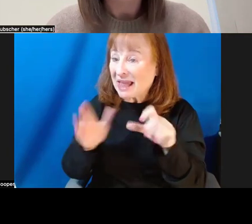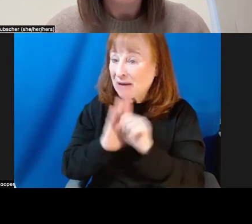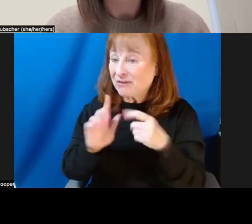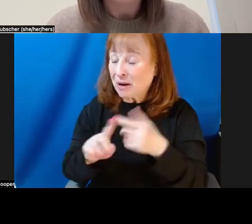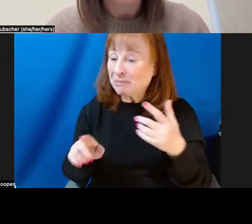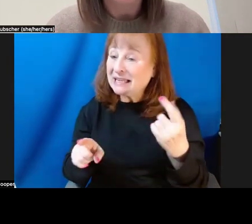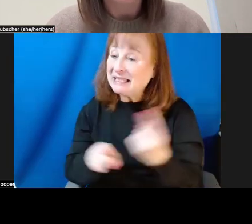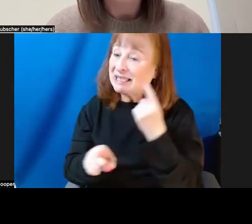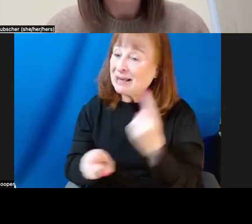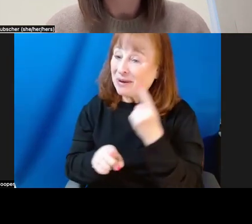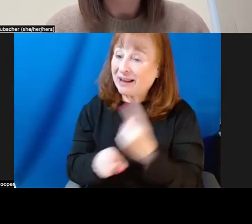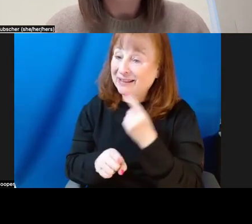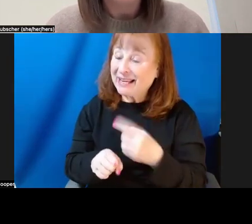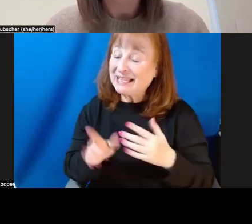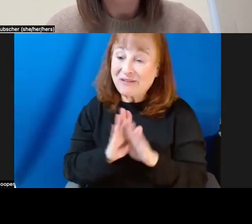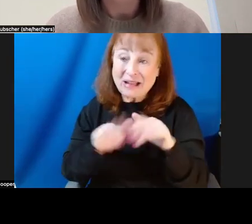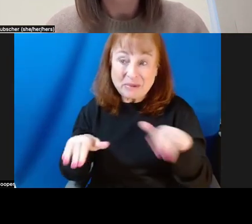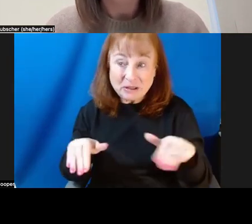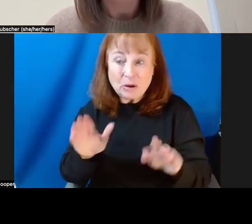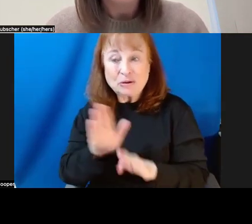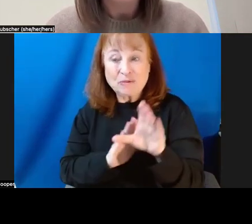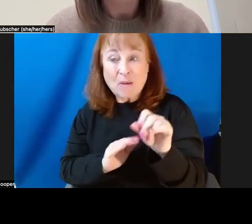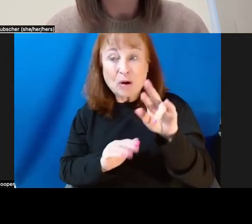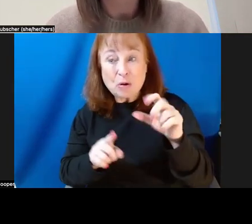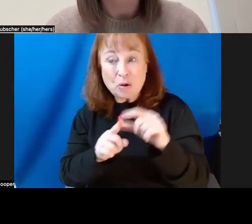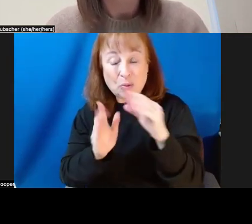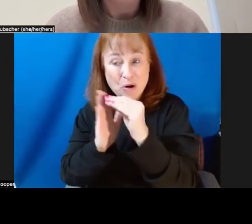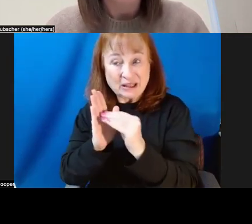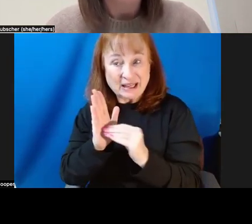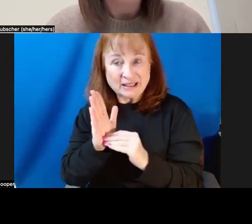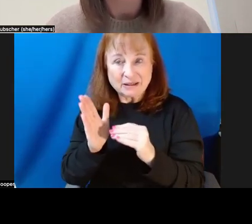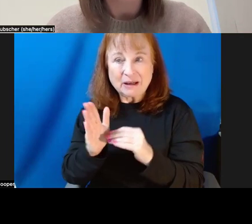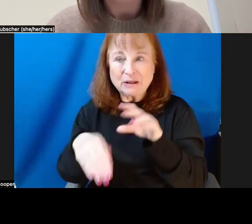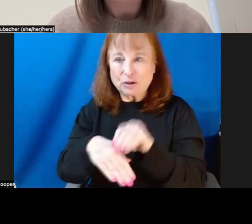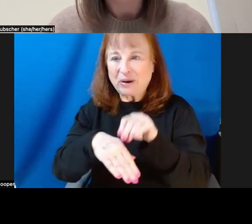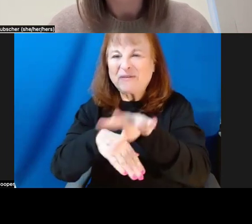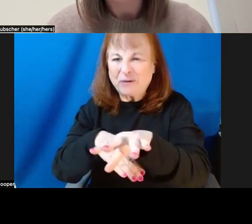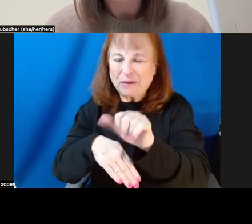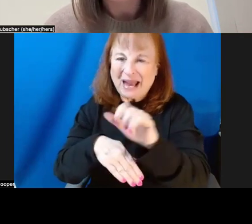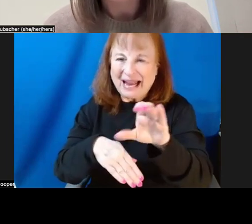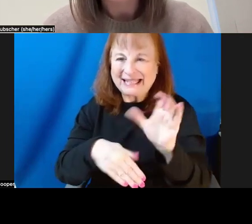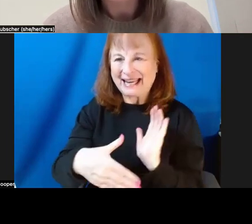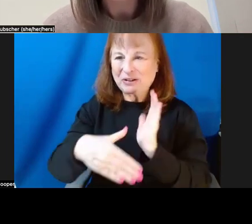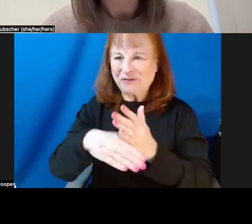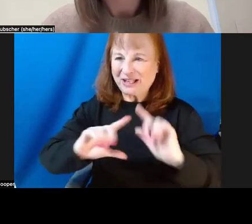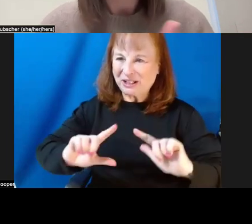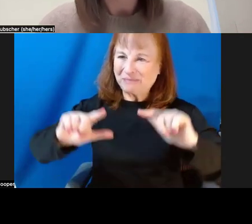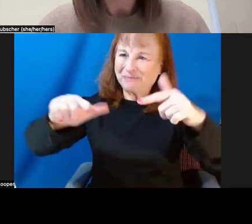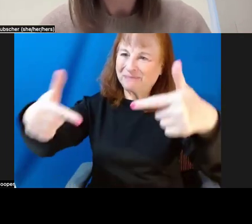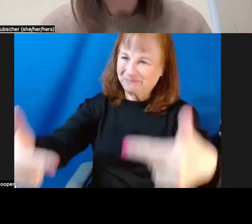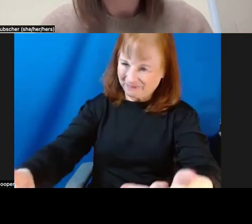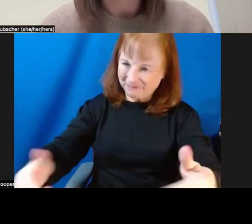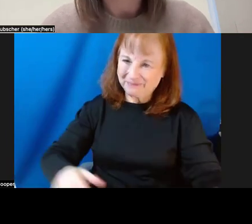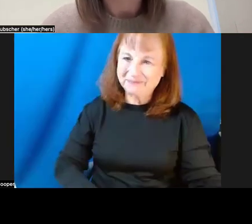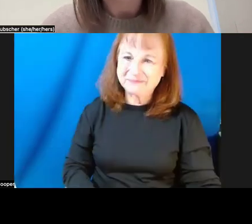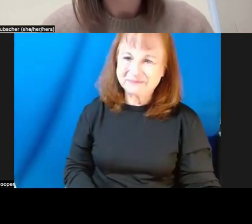typically developing children to develop core word lists to inform AAC intervention. The